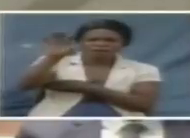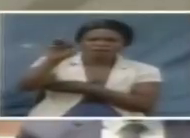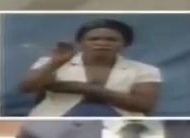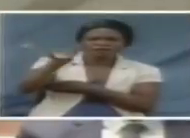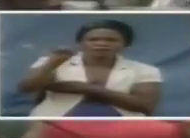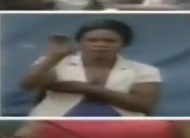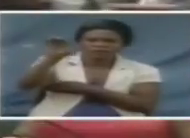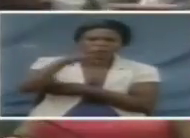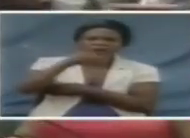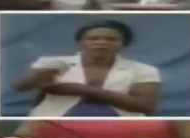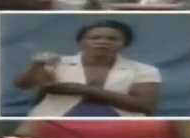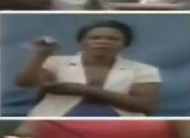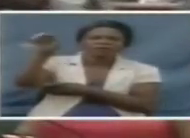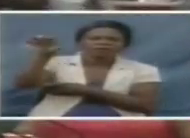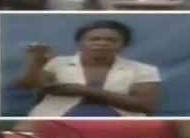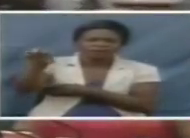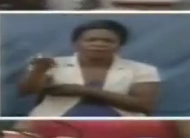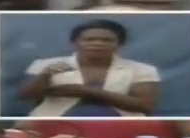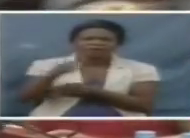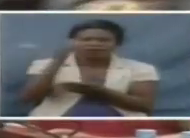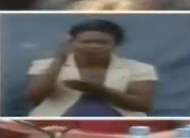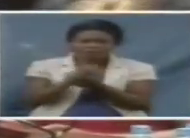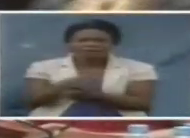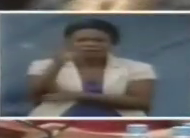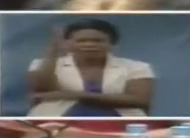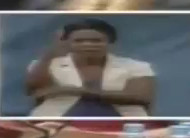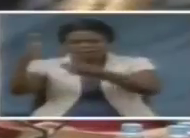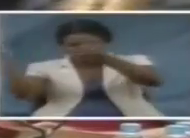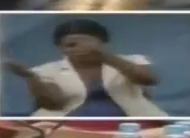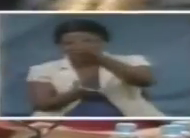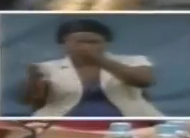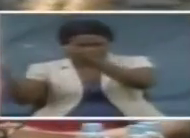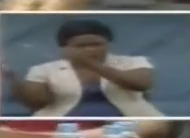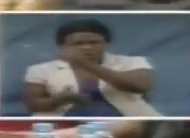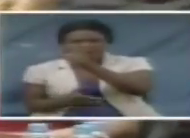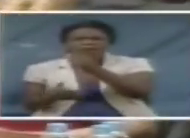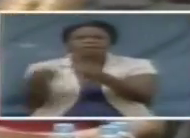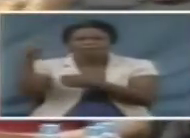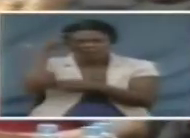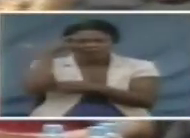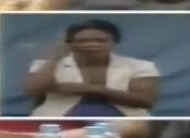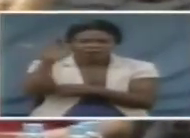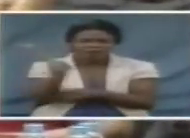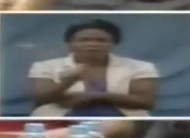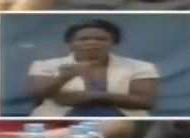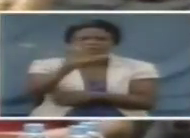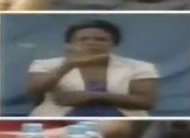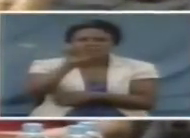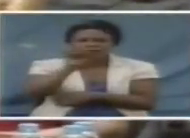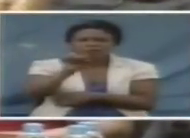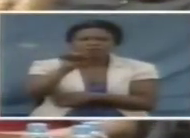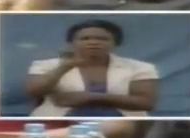and Wapula provinces. To address deforestation, government will undertake